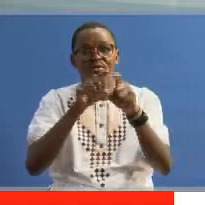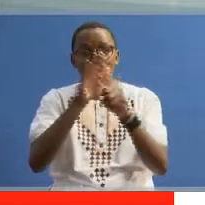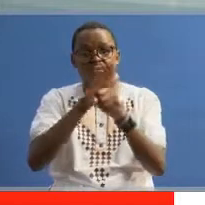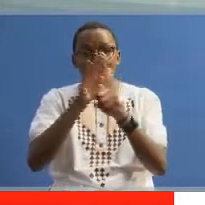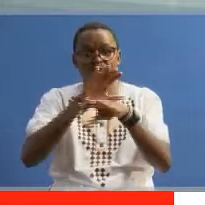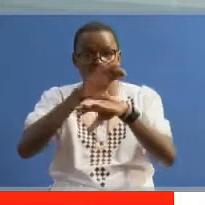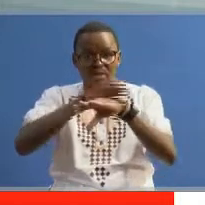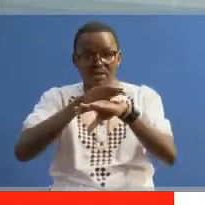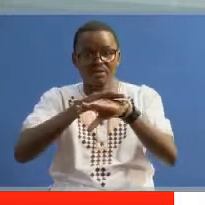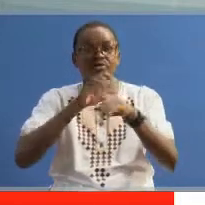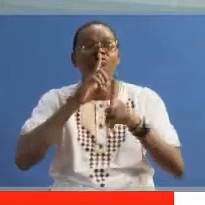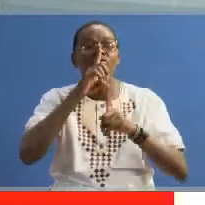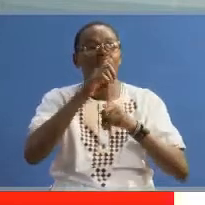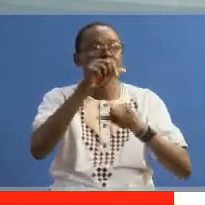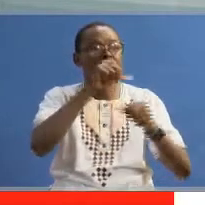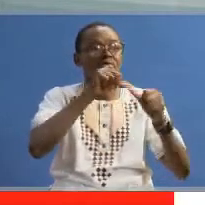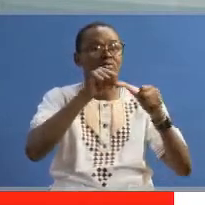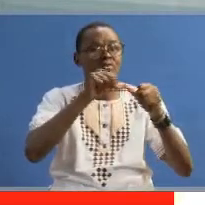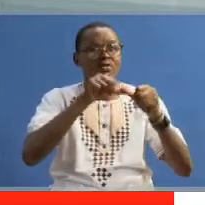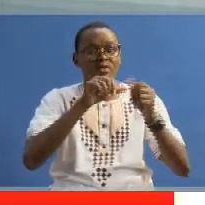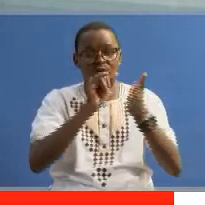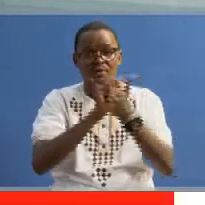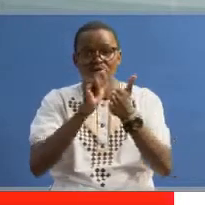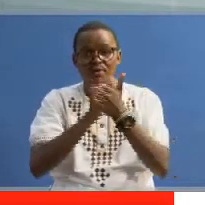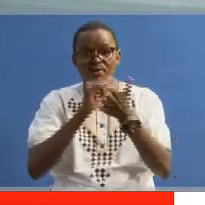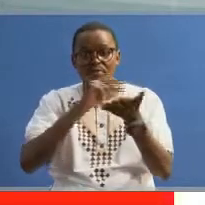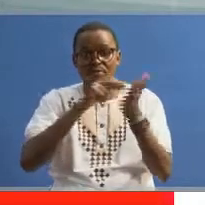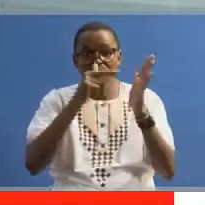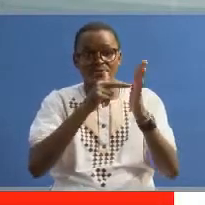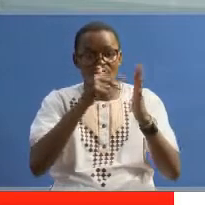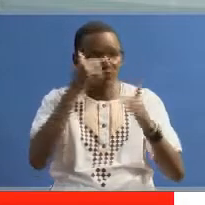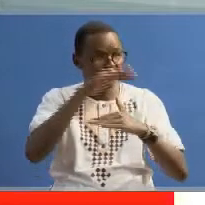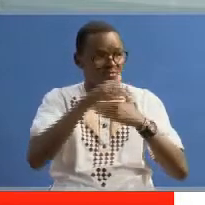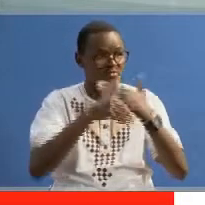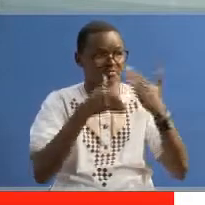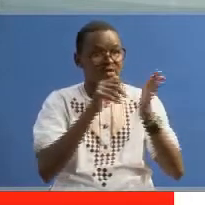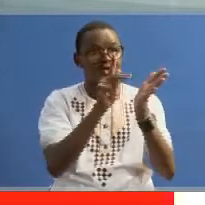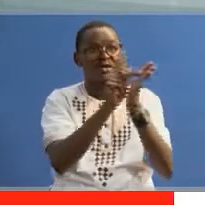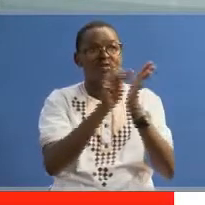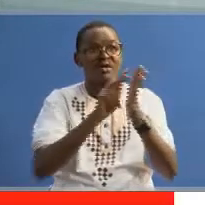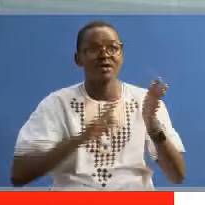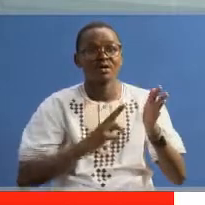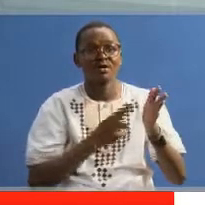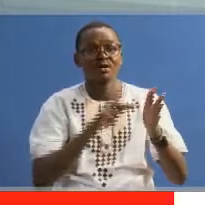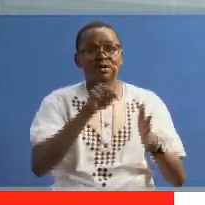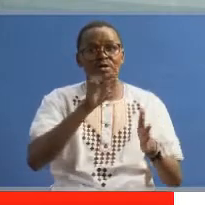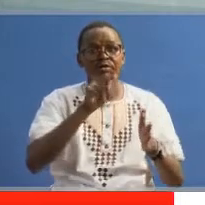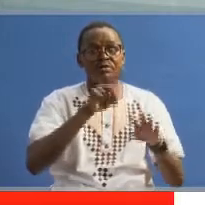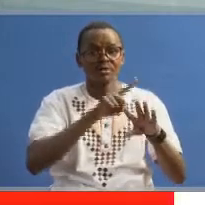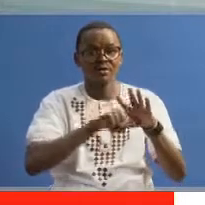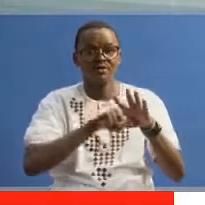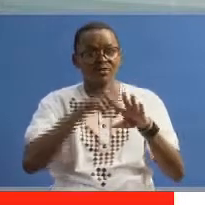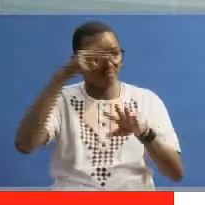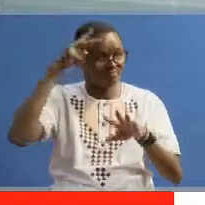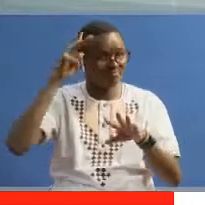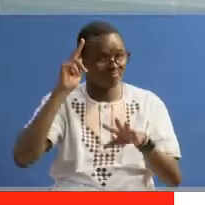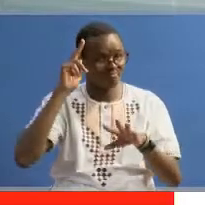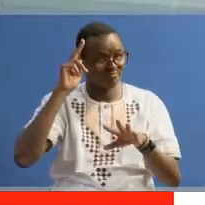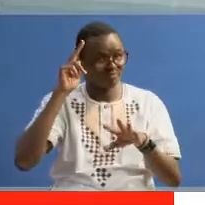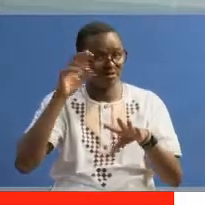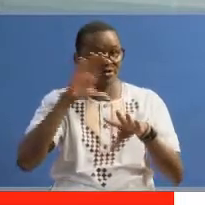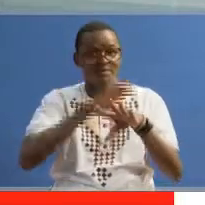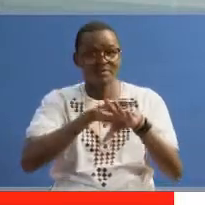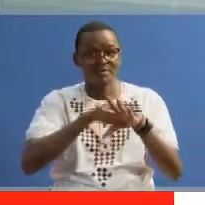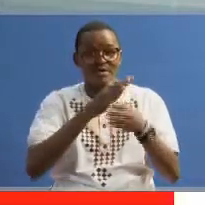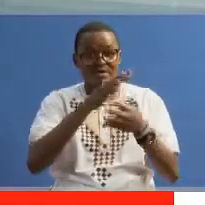are getting to talk about this. And that means progress for everybody. Keep engaging us on Twitter at KUTV Kenya, at V_Odundo. We'll be